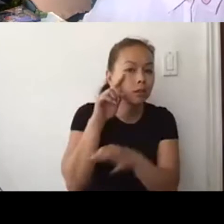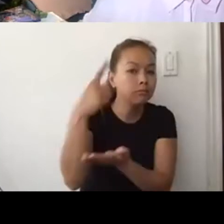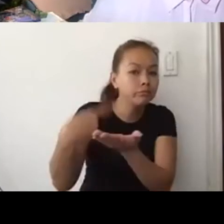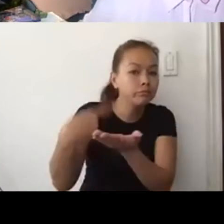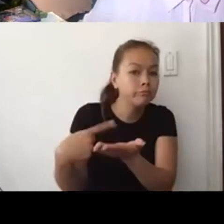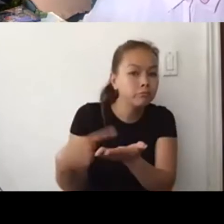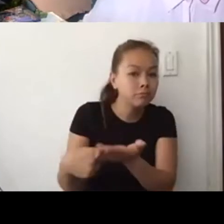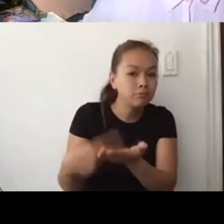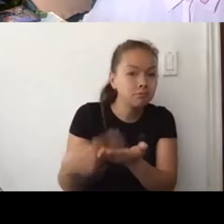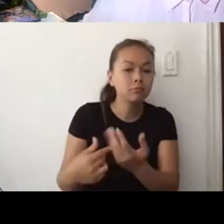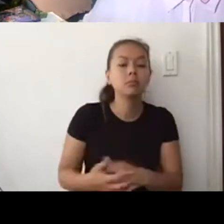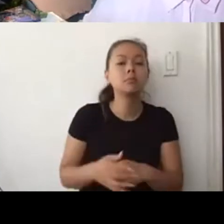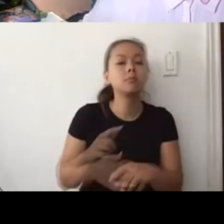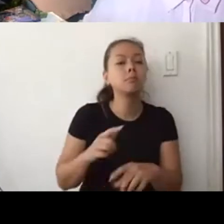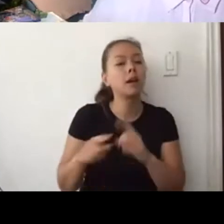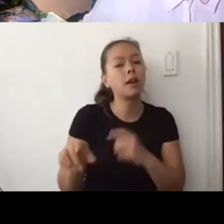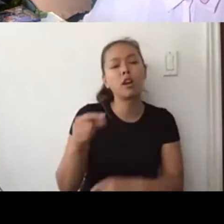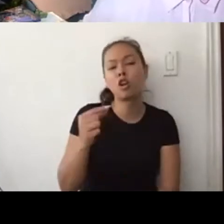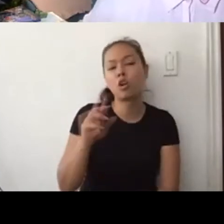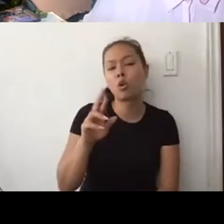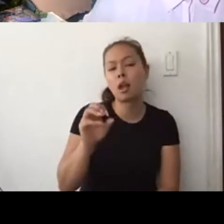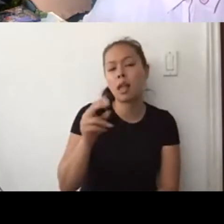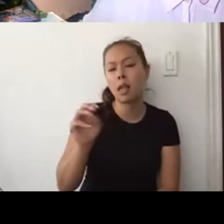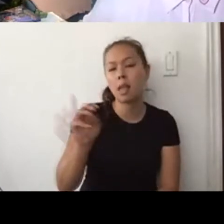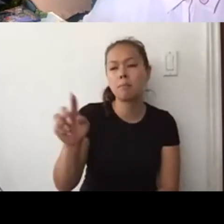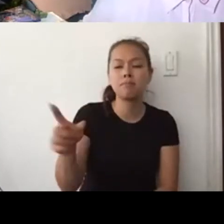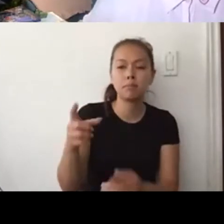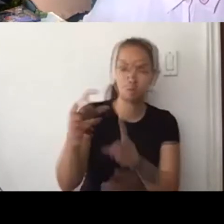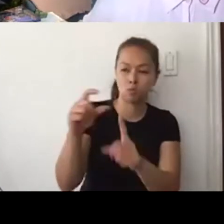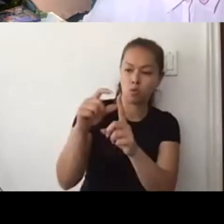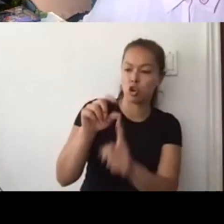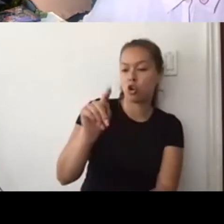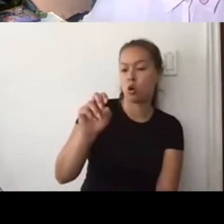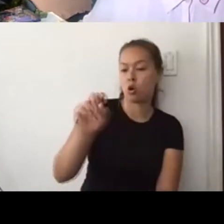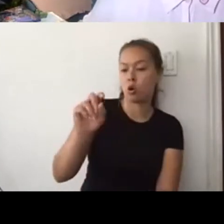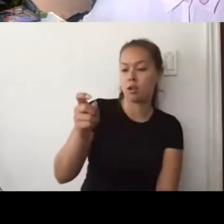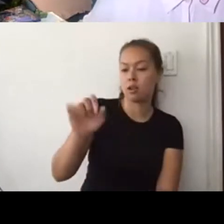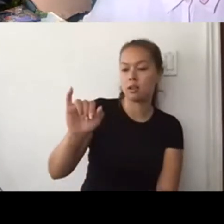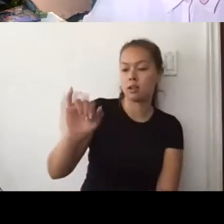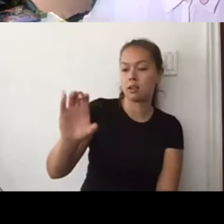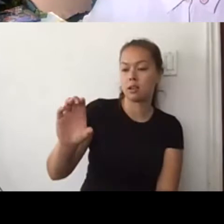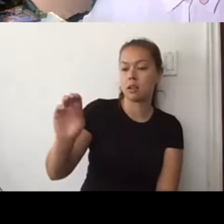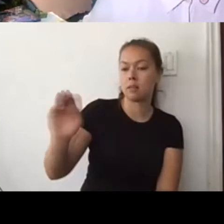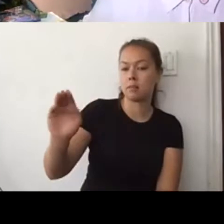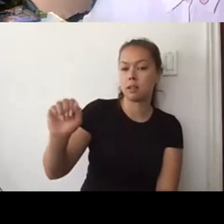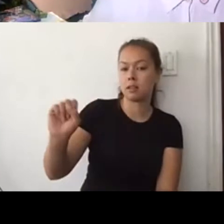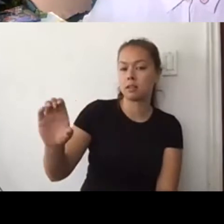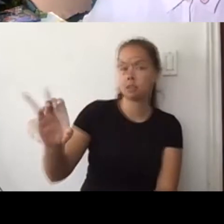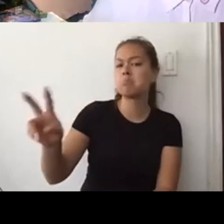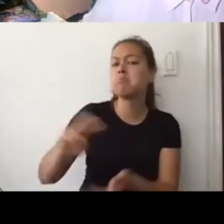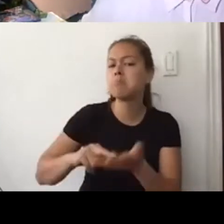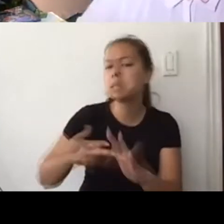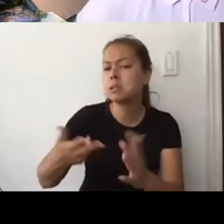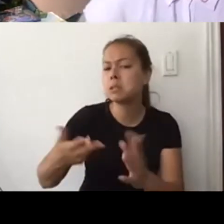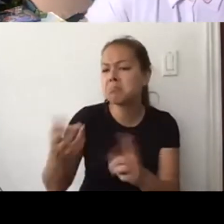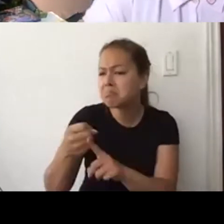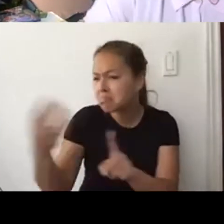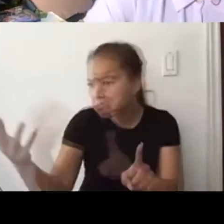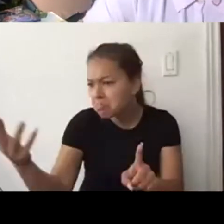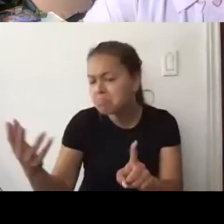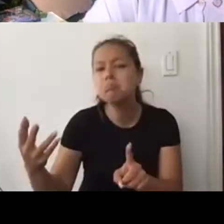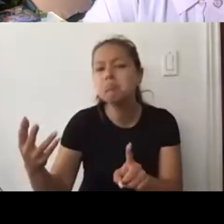toxic masculinity? And the second part of the question is maybe starting to describe some examples of alternatives